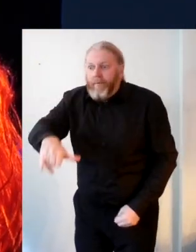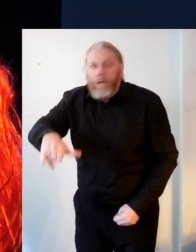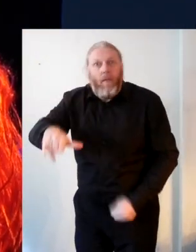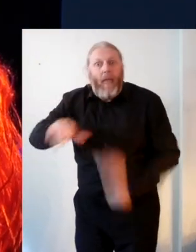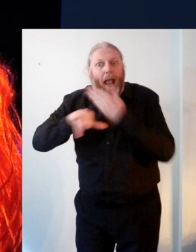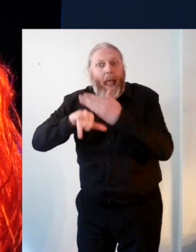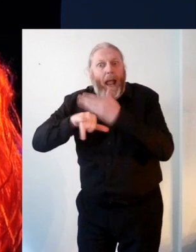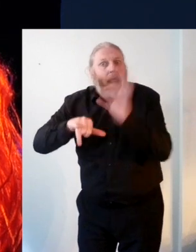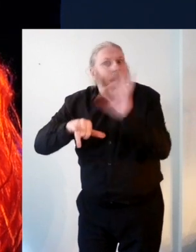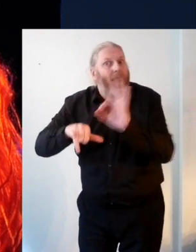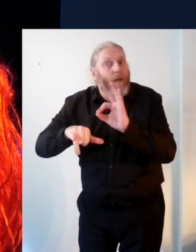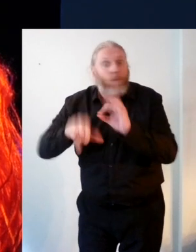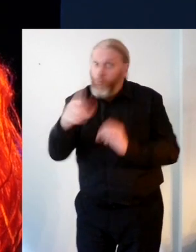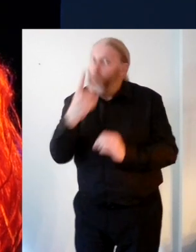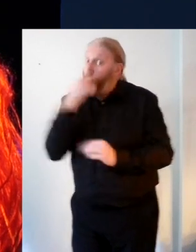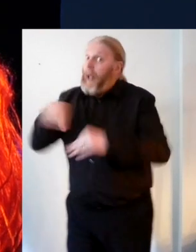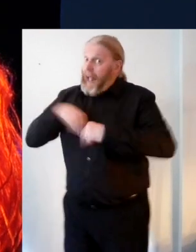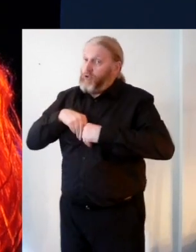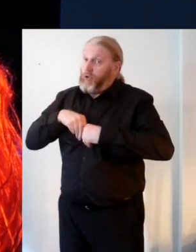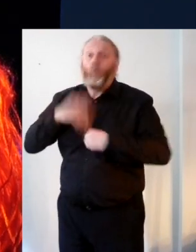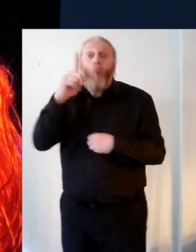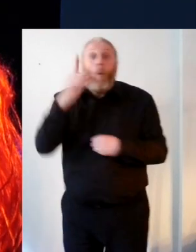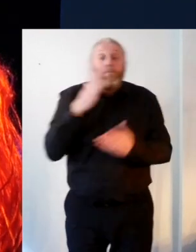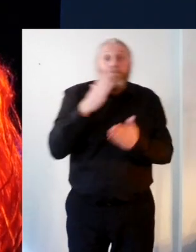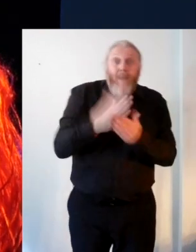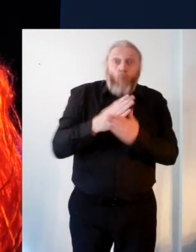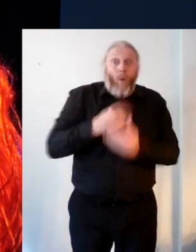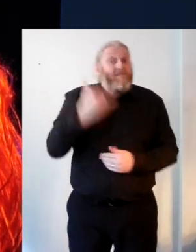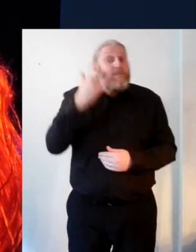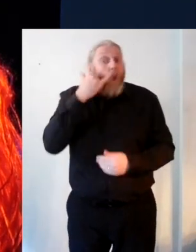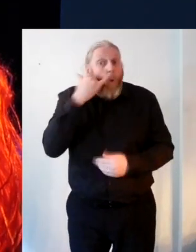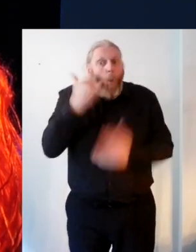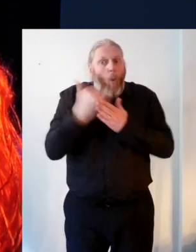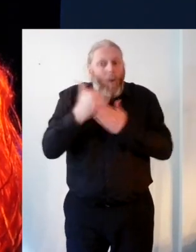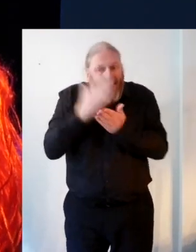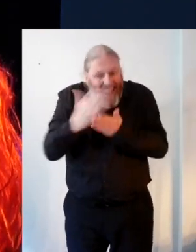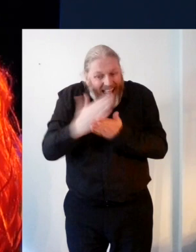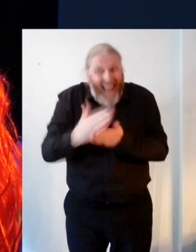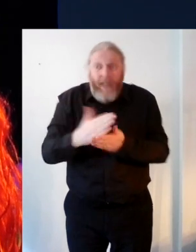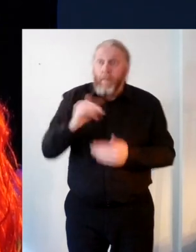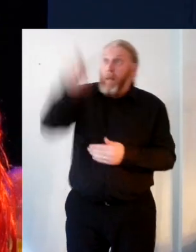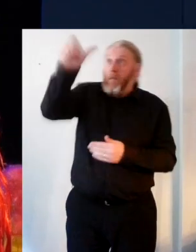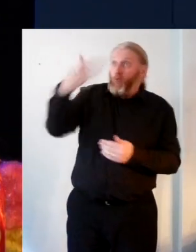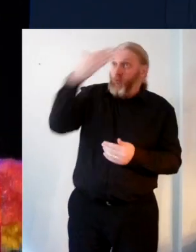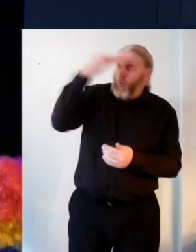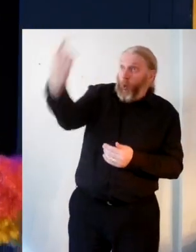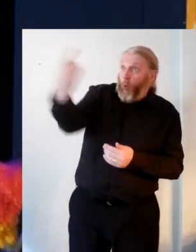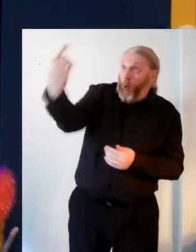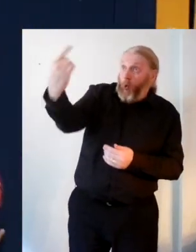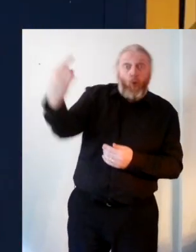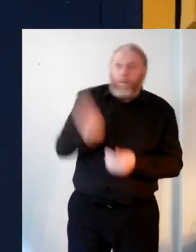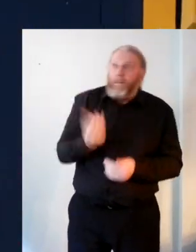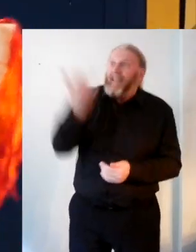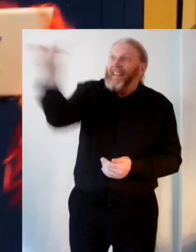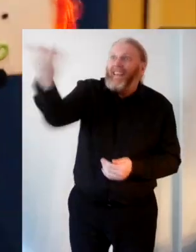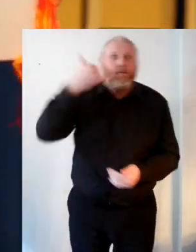afterwards, there is a chance. So all you have to do is make sure you keep your phone nice and clean and don't let any strangers use